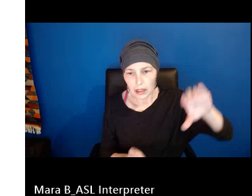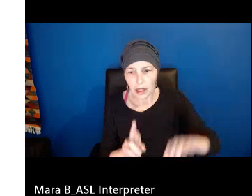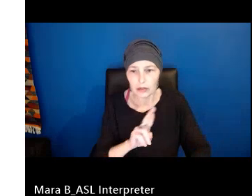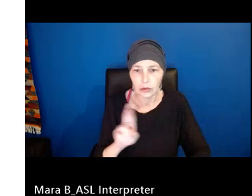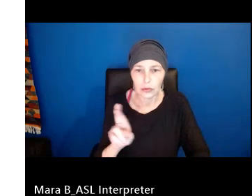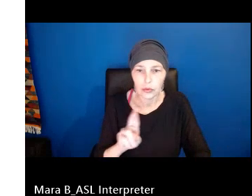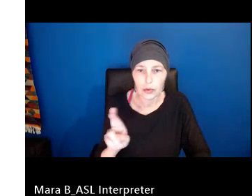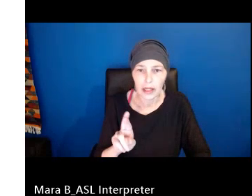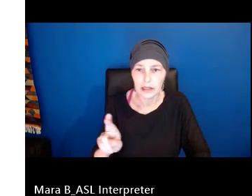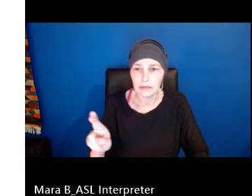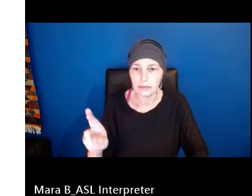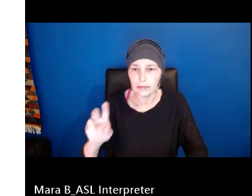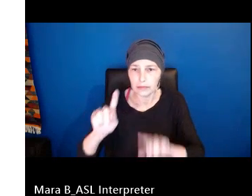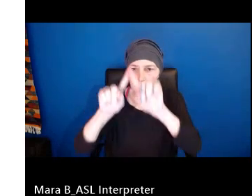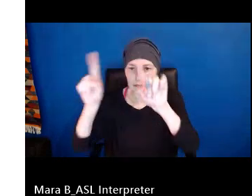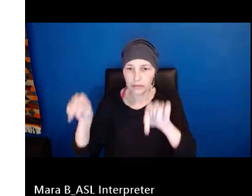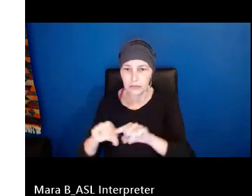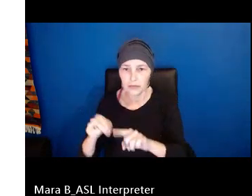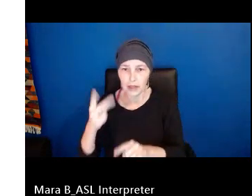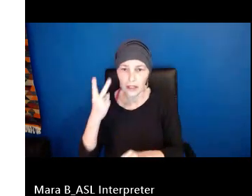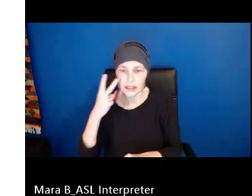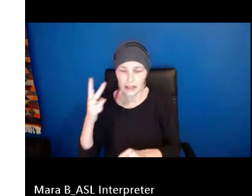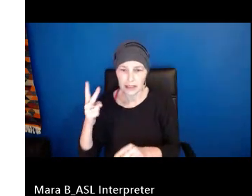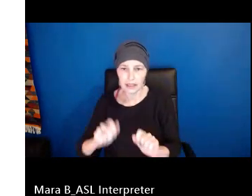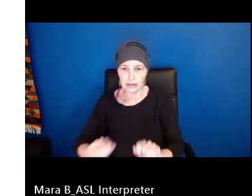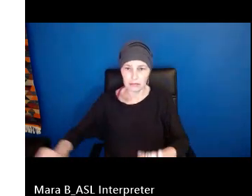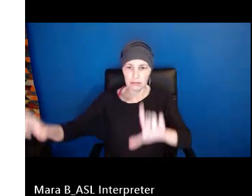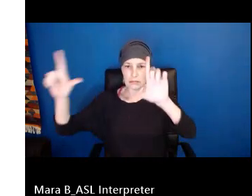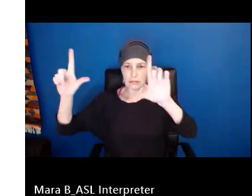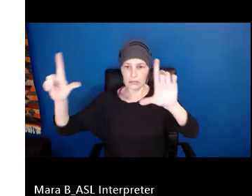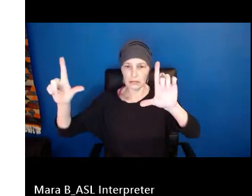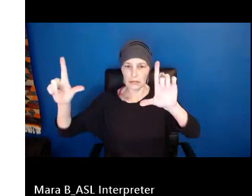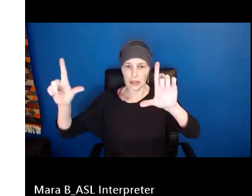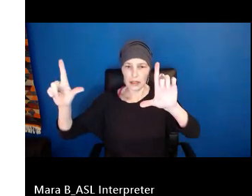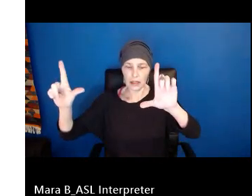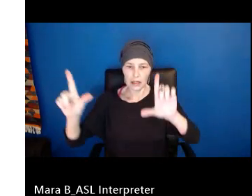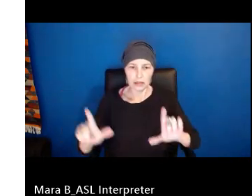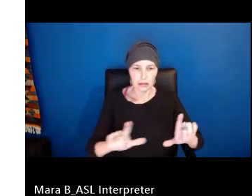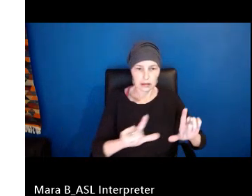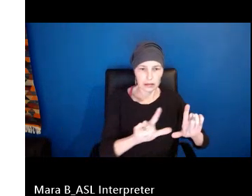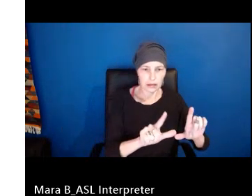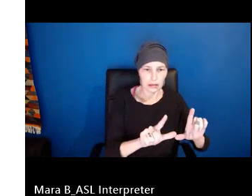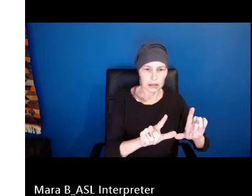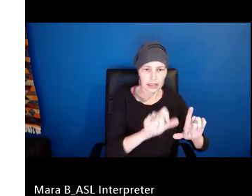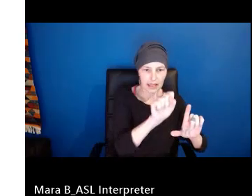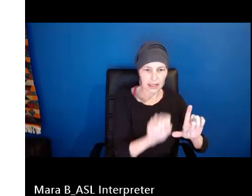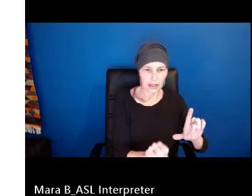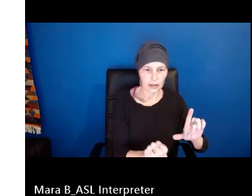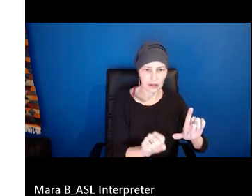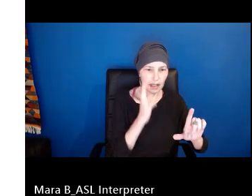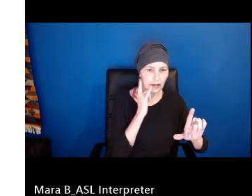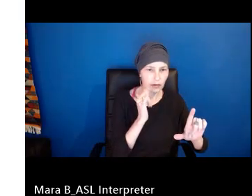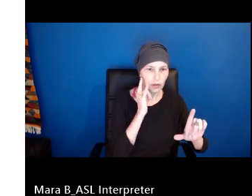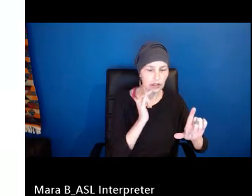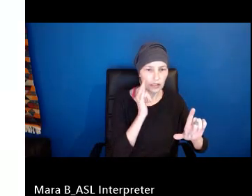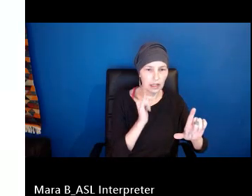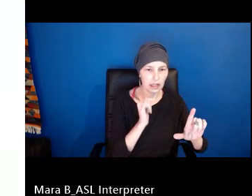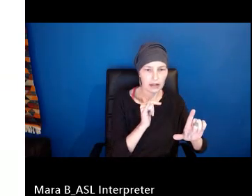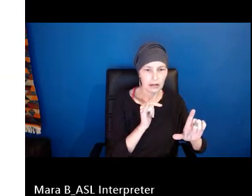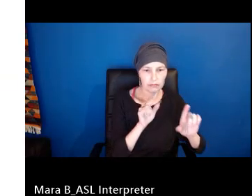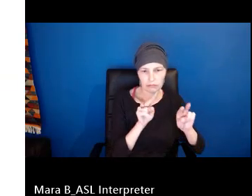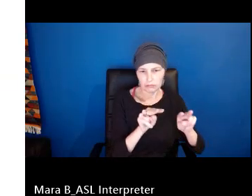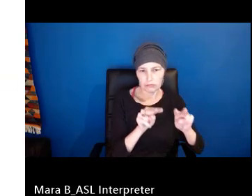screen, you can see the statewide view. On the left side, on the bottom left, you can see a Southern California view, which really shows you